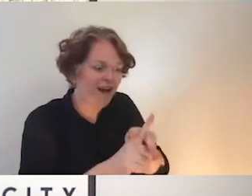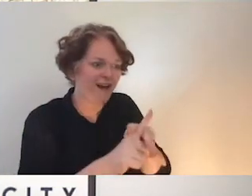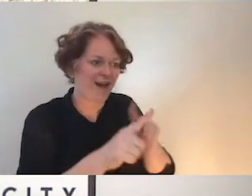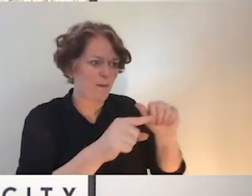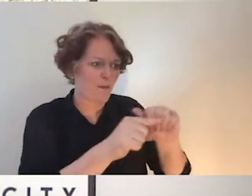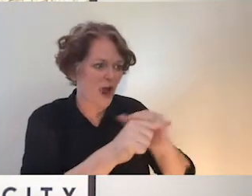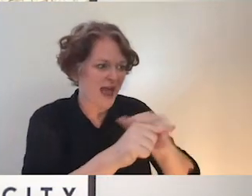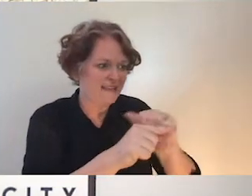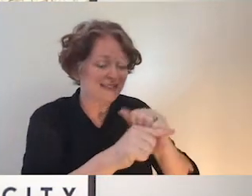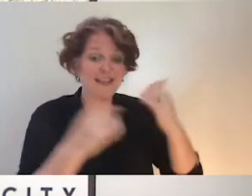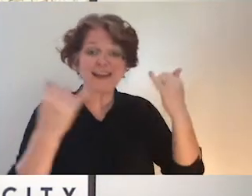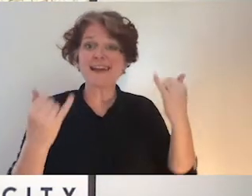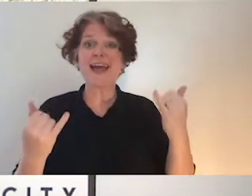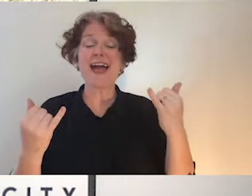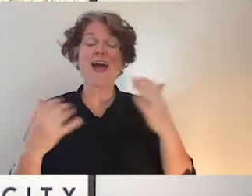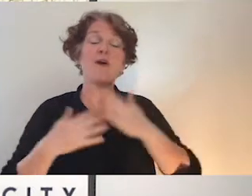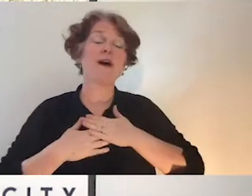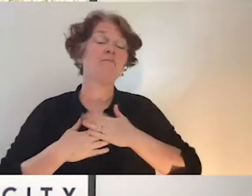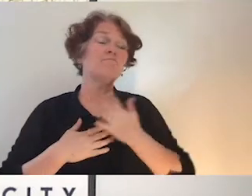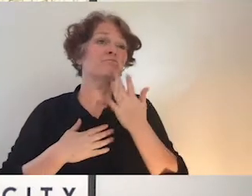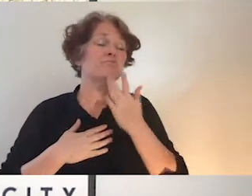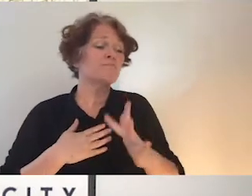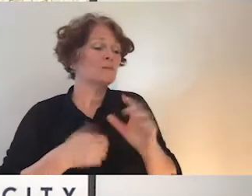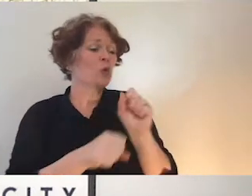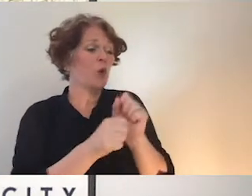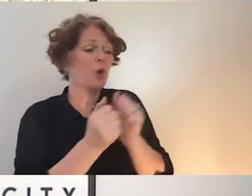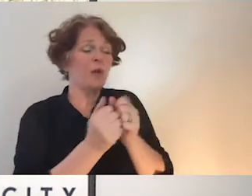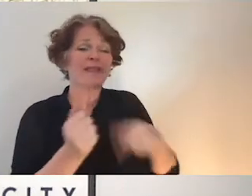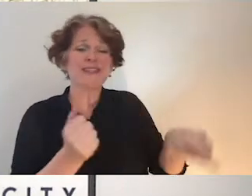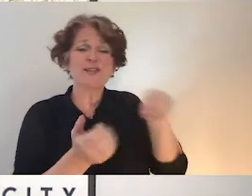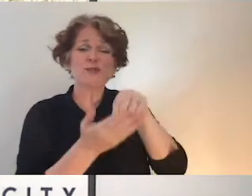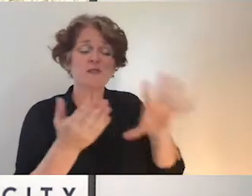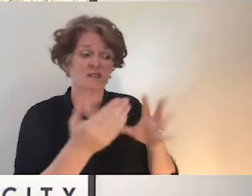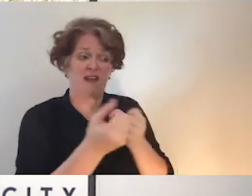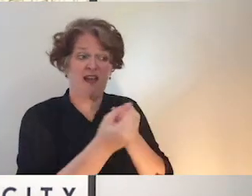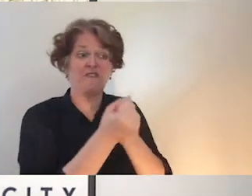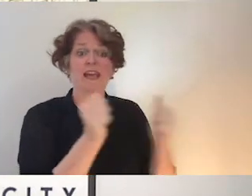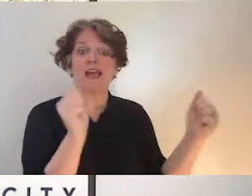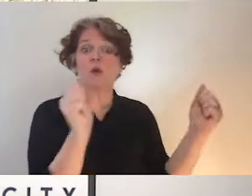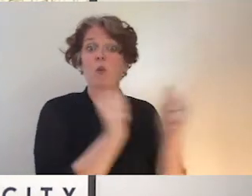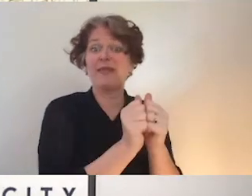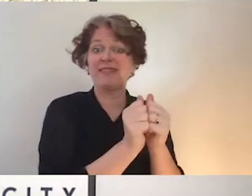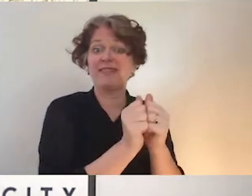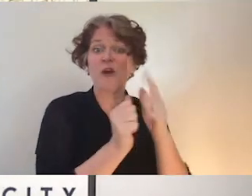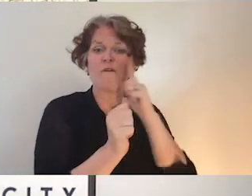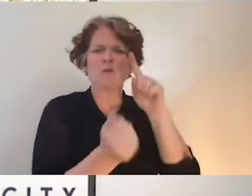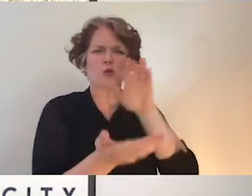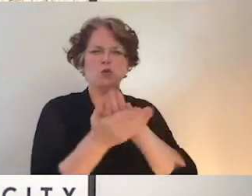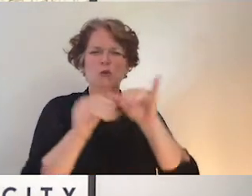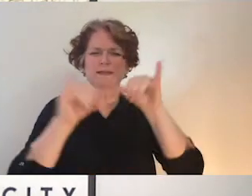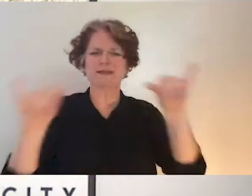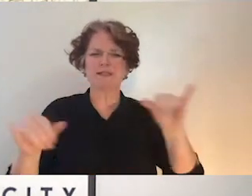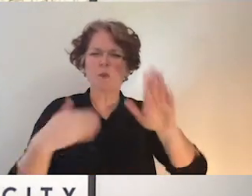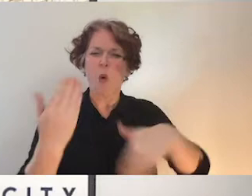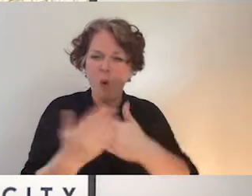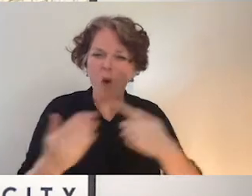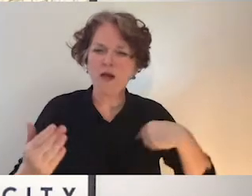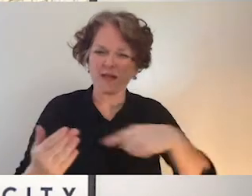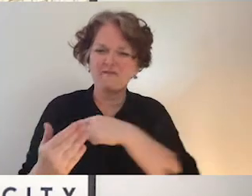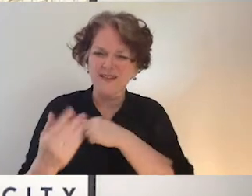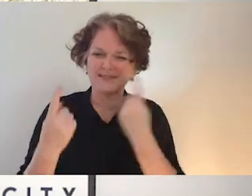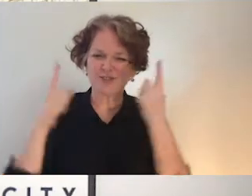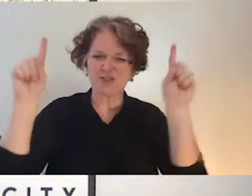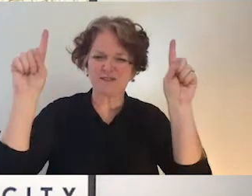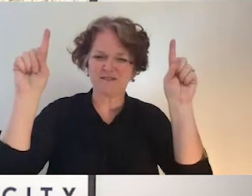practice. I now have the privilege of working alongside these students and advocating with them for a school system where all of us